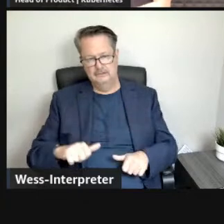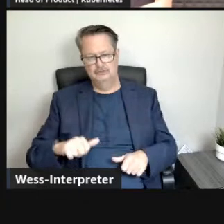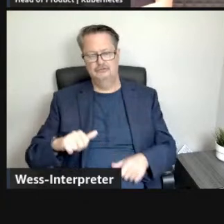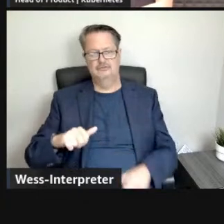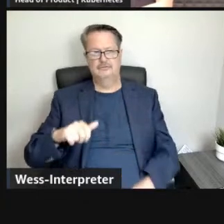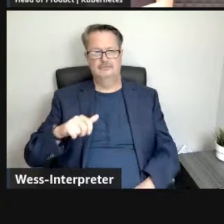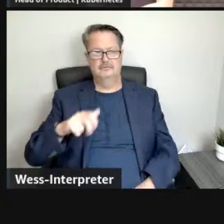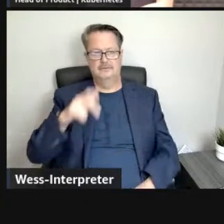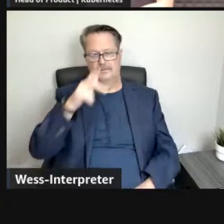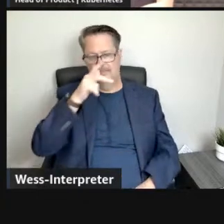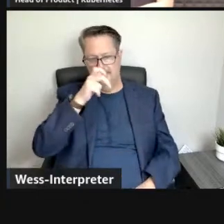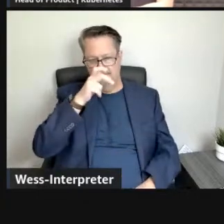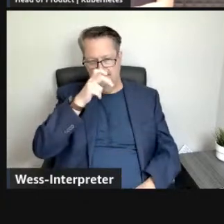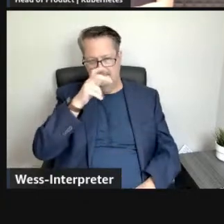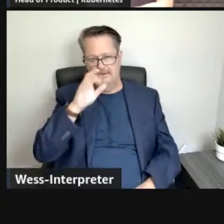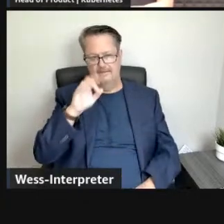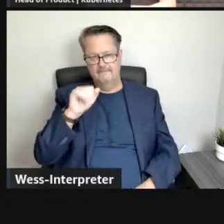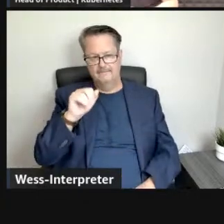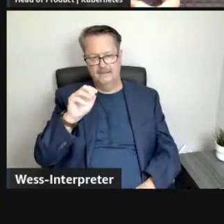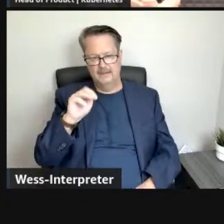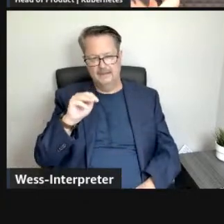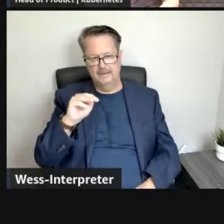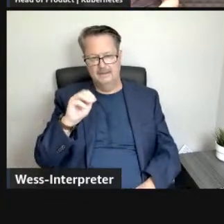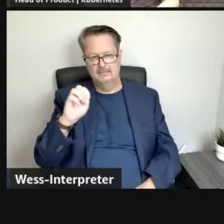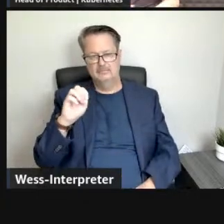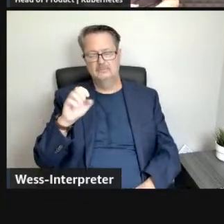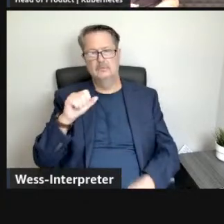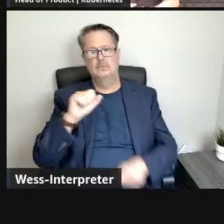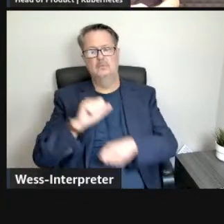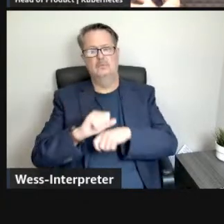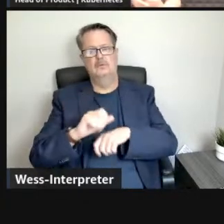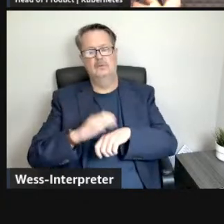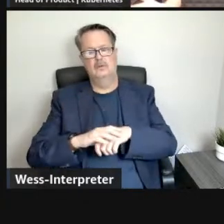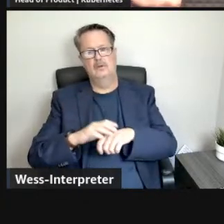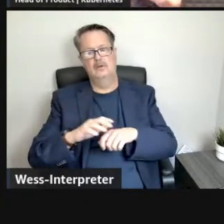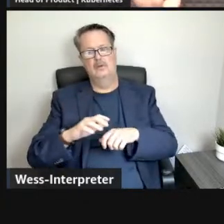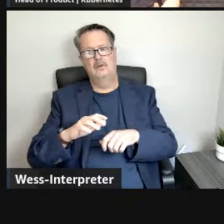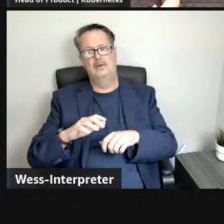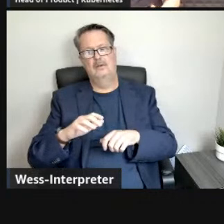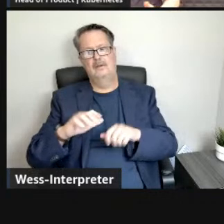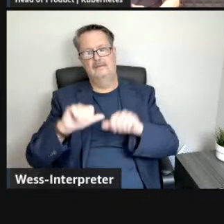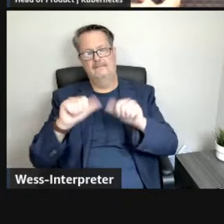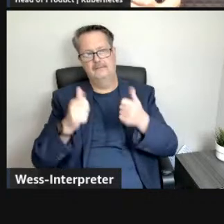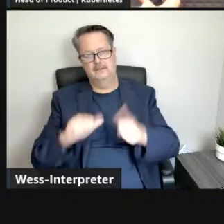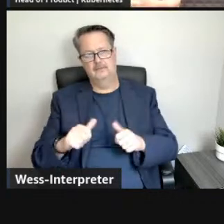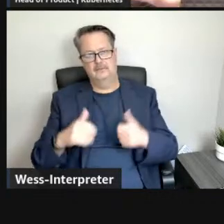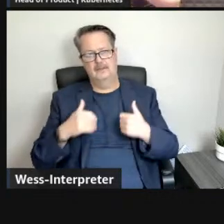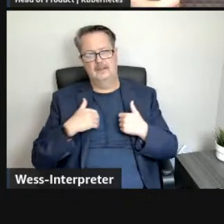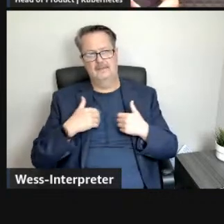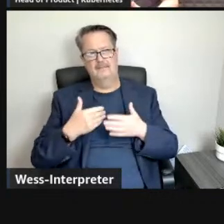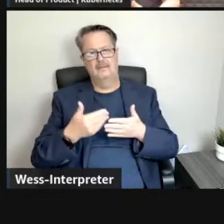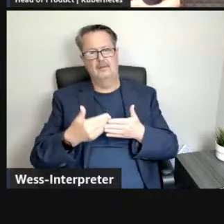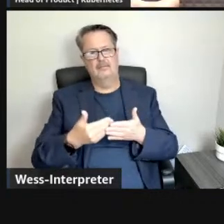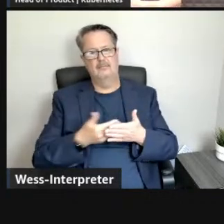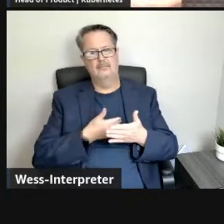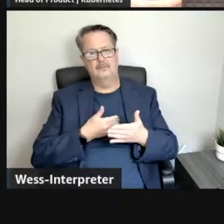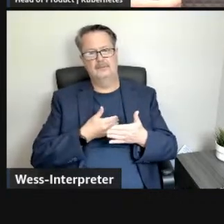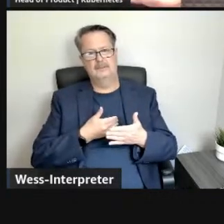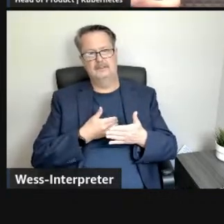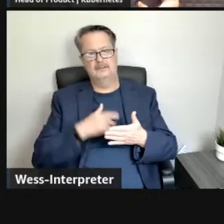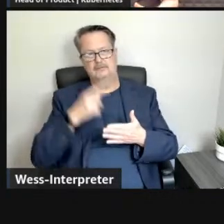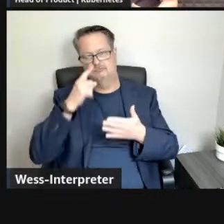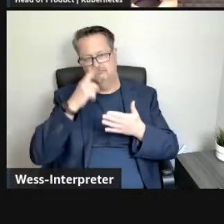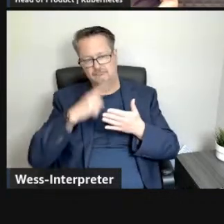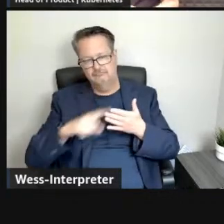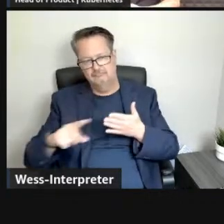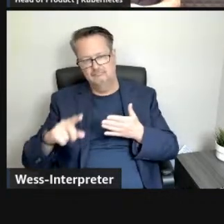upstream community. And so what we're working on is a feature where we're going to actually do pre-flight checks. We're going to look ahead and say, what's